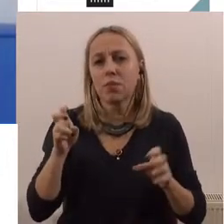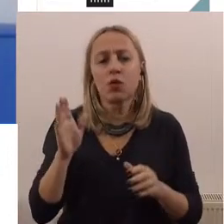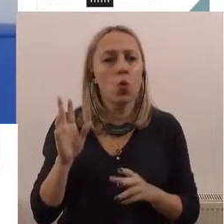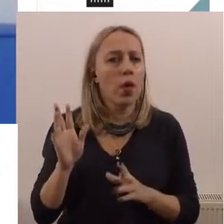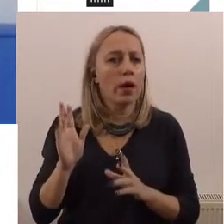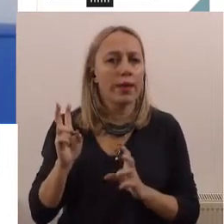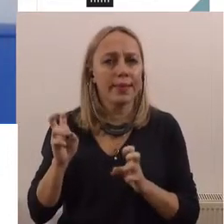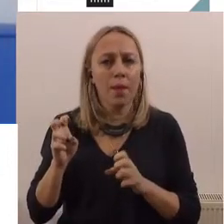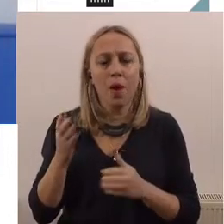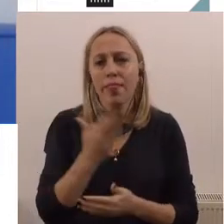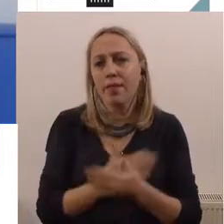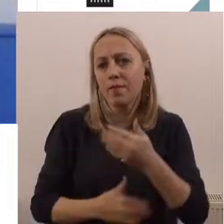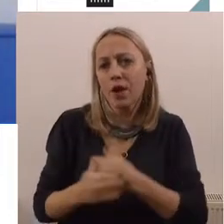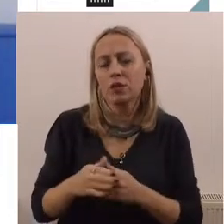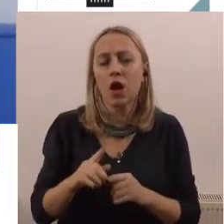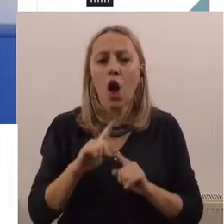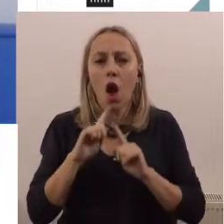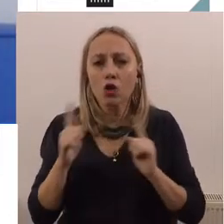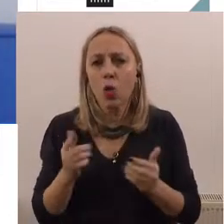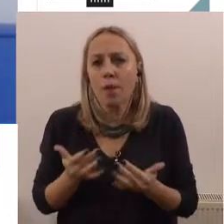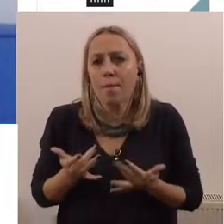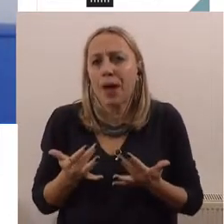disabilities. And